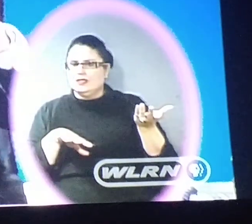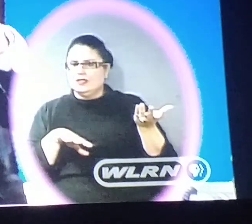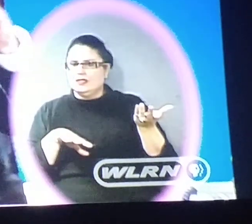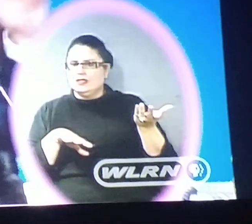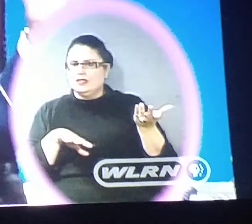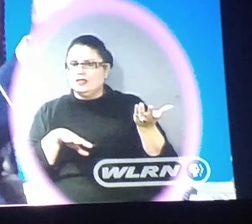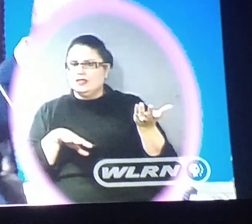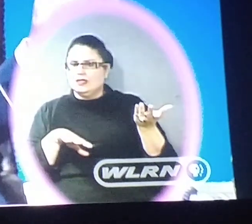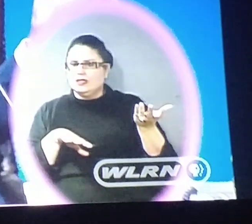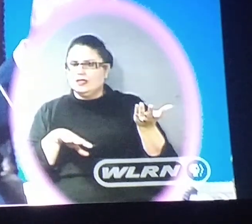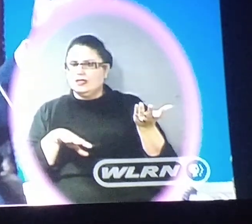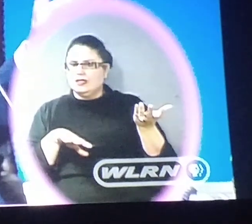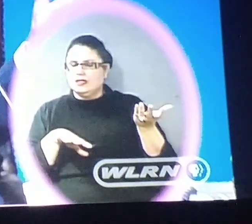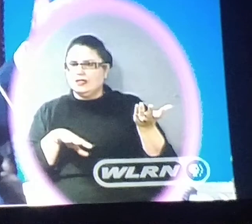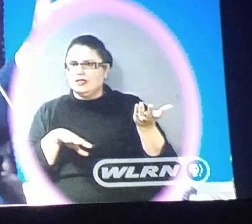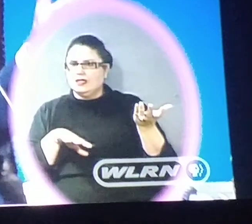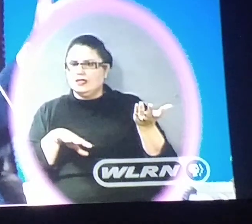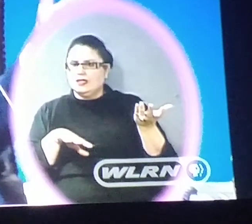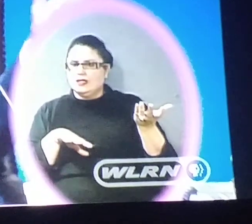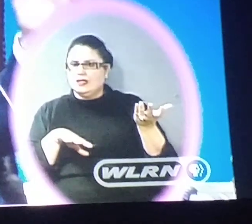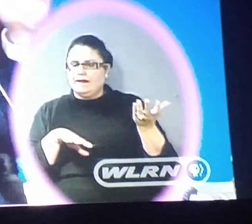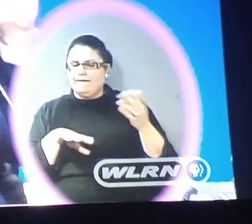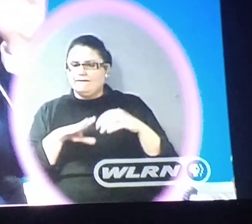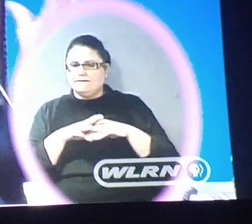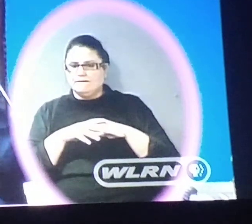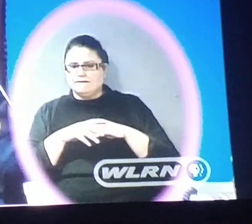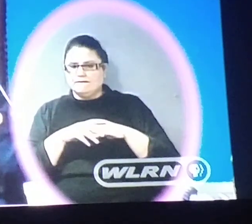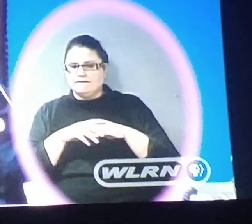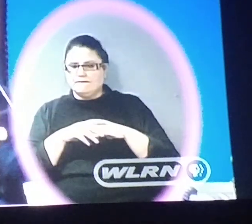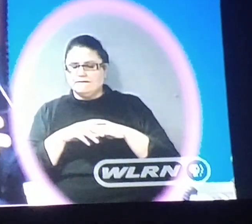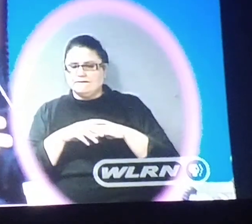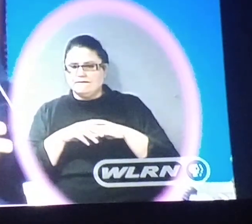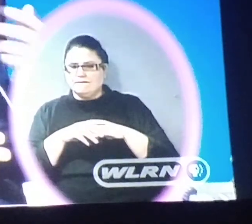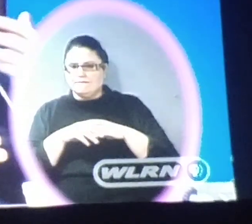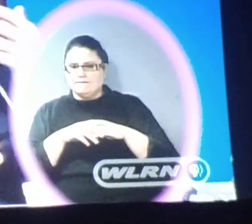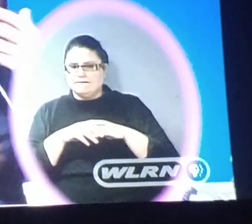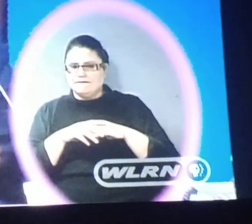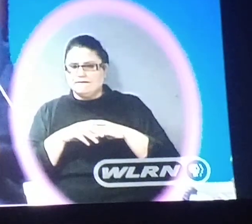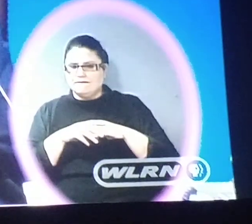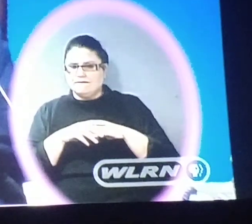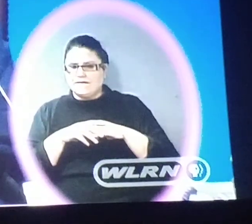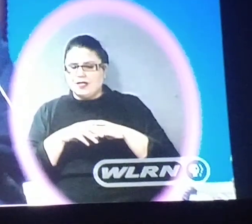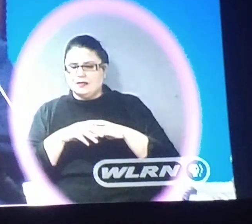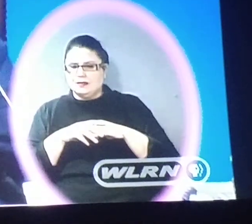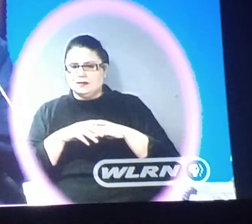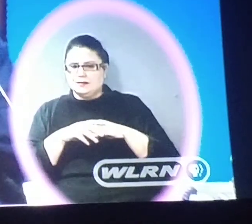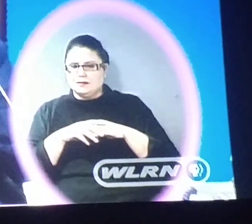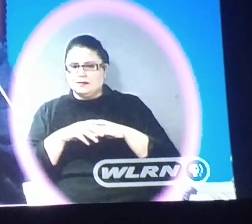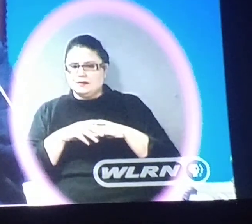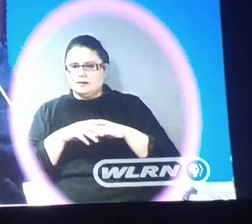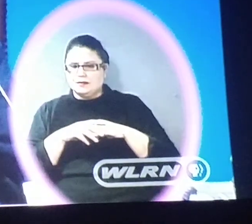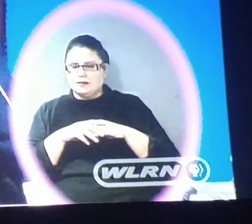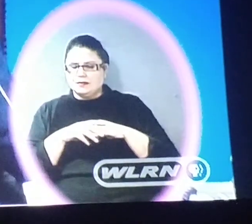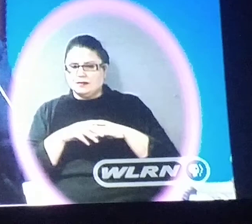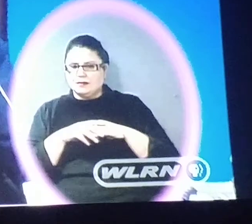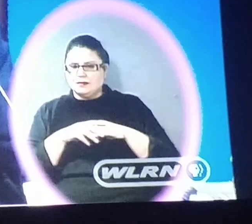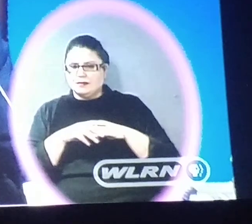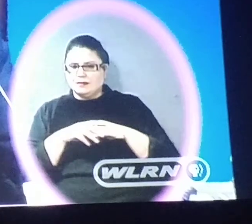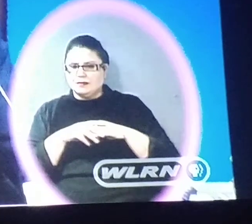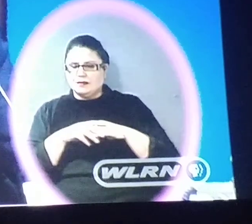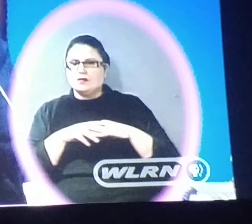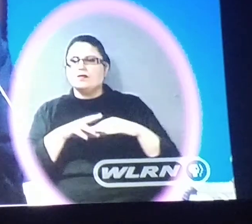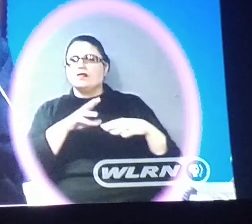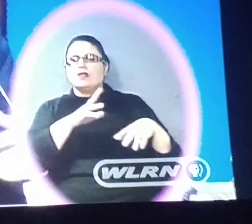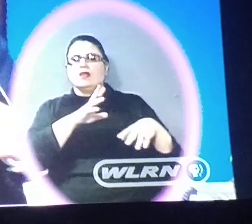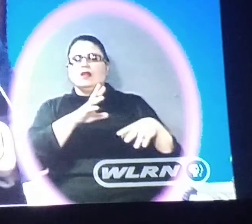has been broken up. The effect of us having her heart done is been